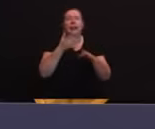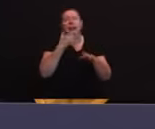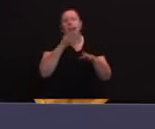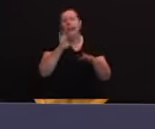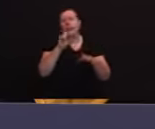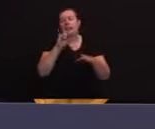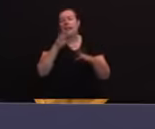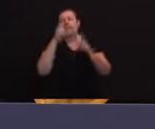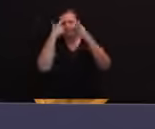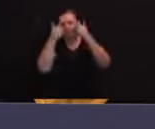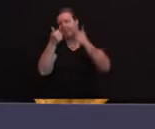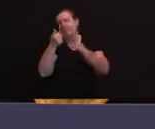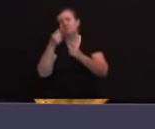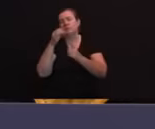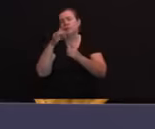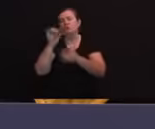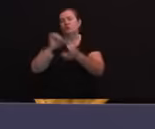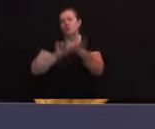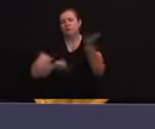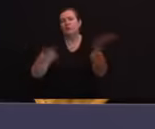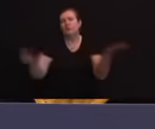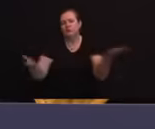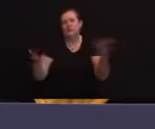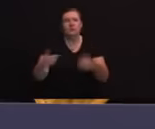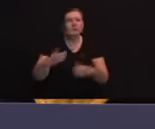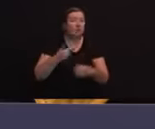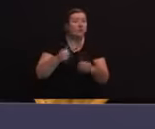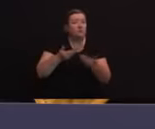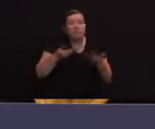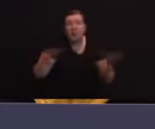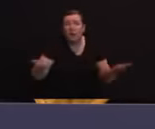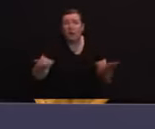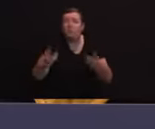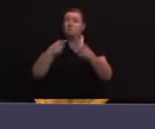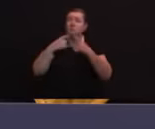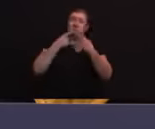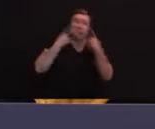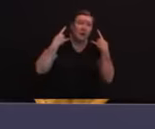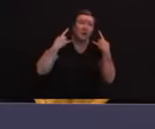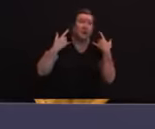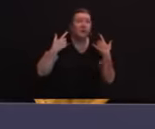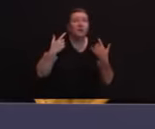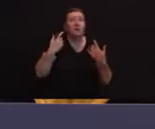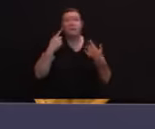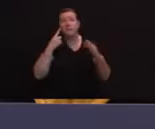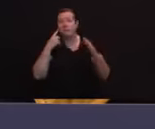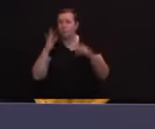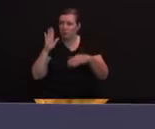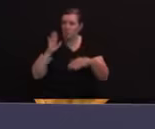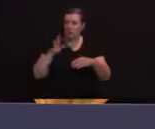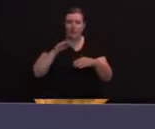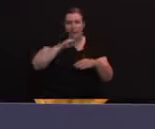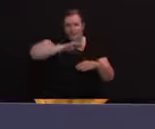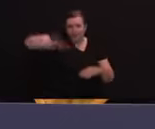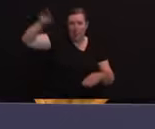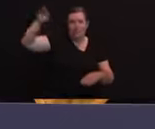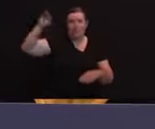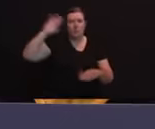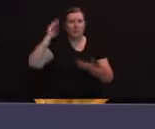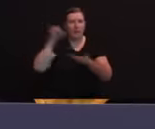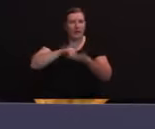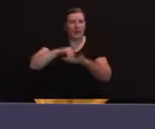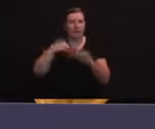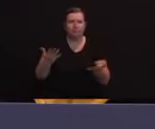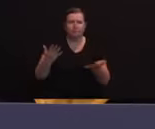particularly N95 masks, for what looks like an exponential surge? Last, we hear there's an agreement with the Senate president about taxes